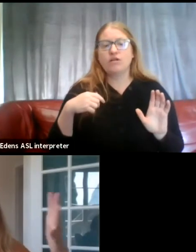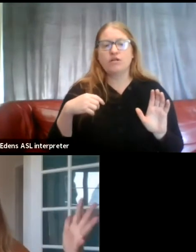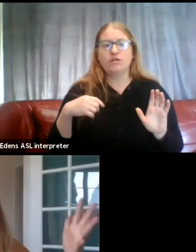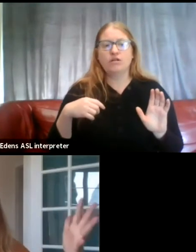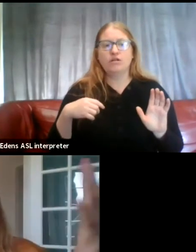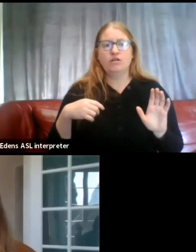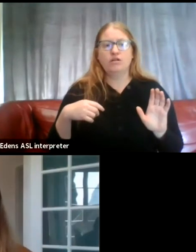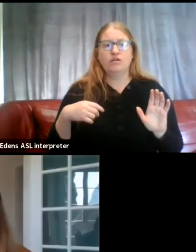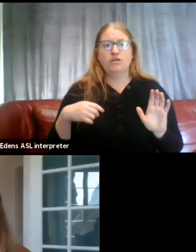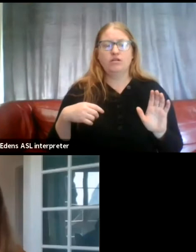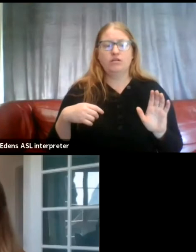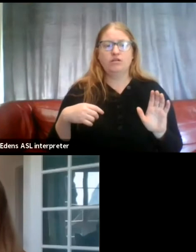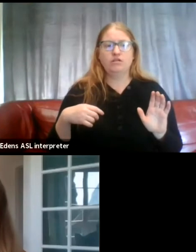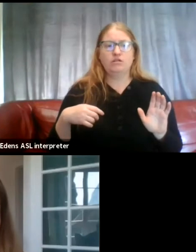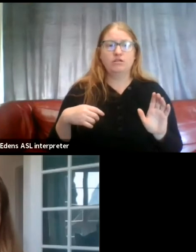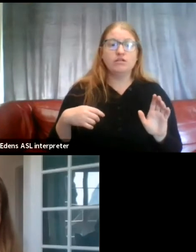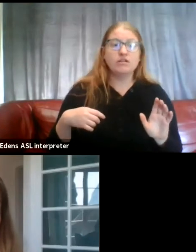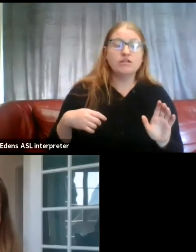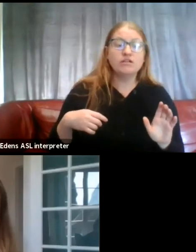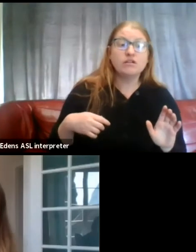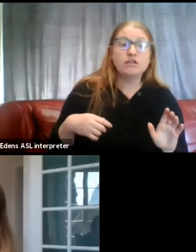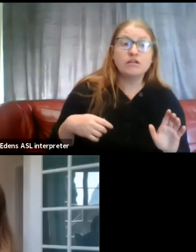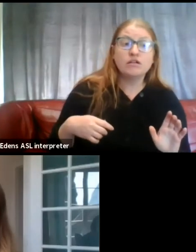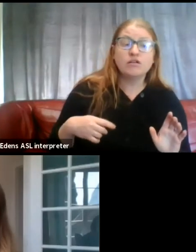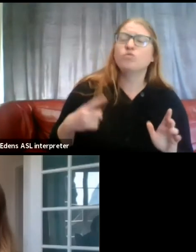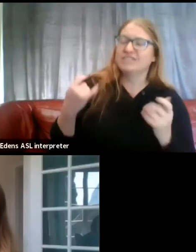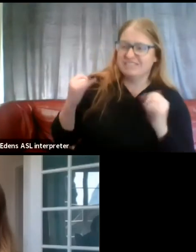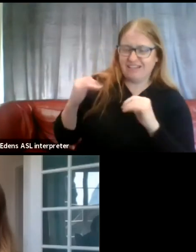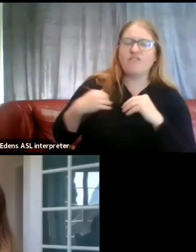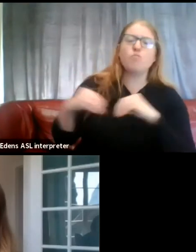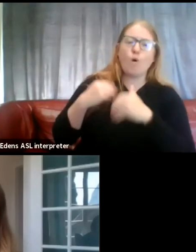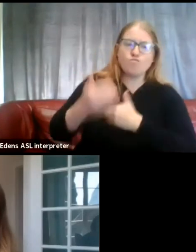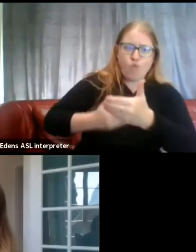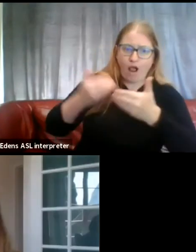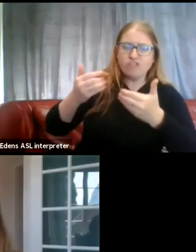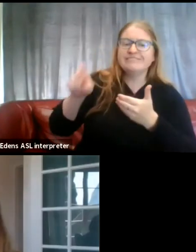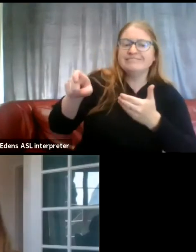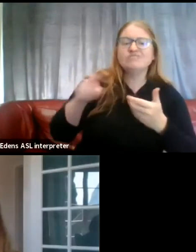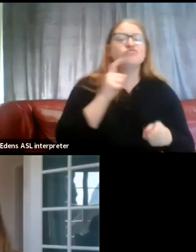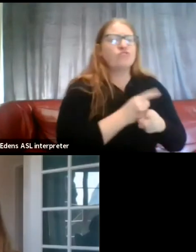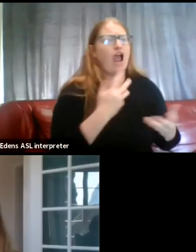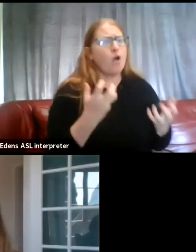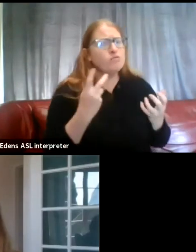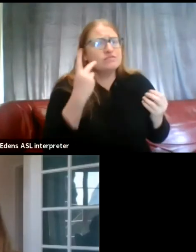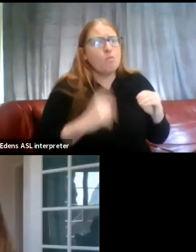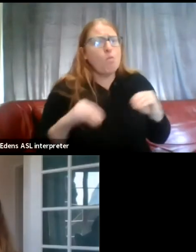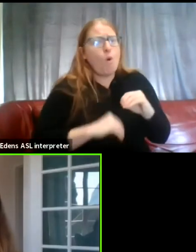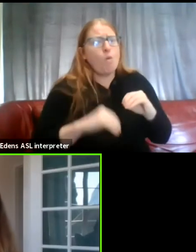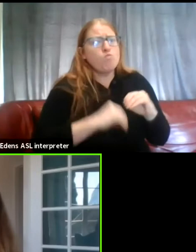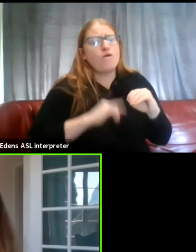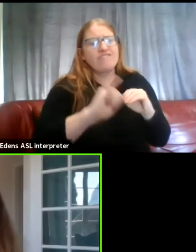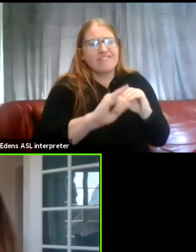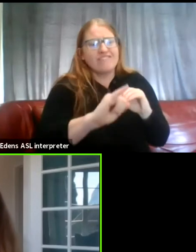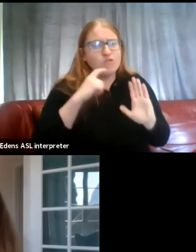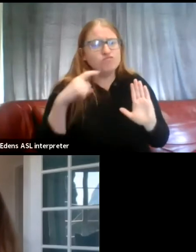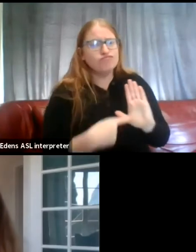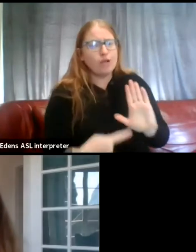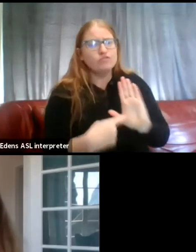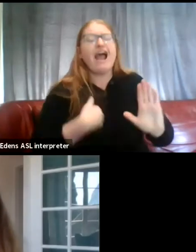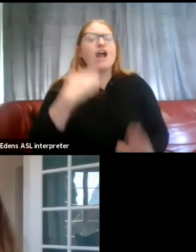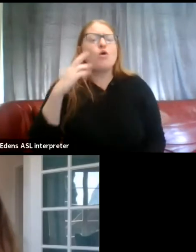and it's a room, we have to go. Yeah. But I'd like to see more of this kind of representation. And I think, I know Rashida Jones plays the